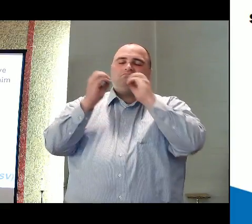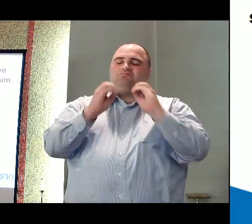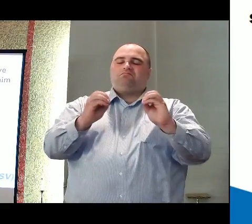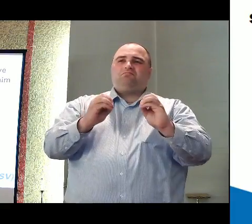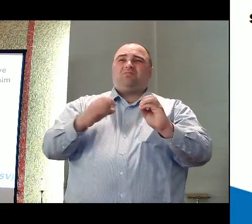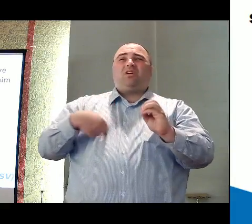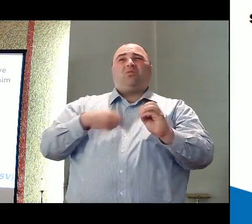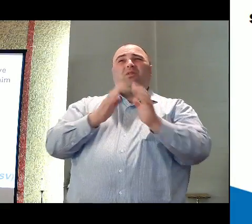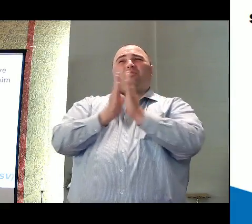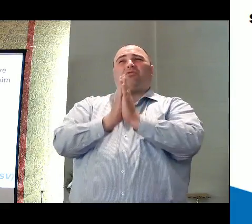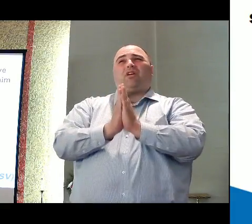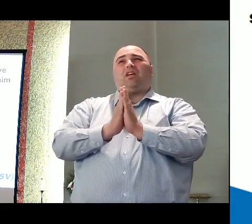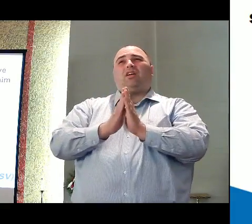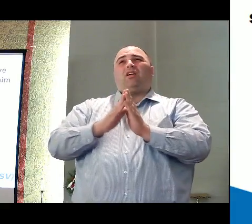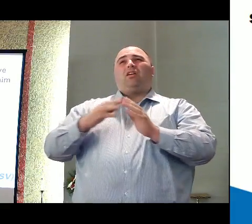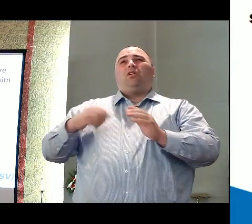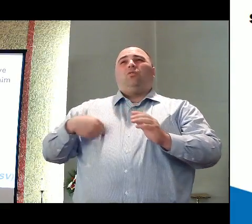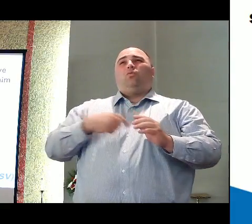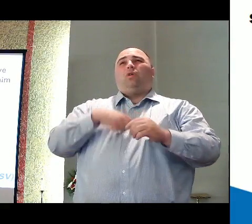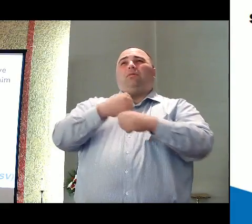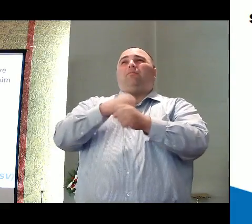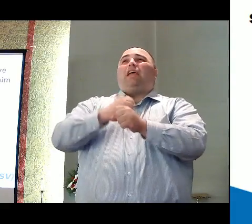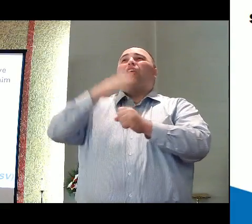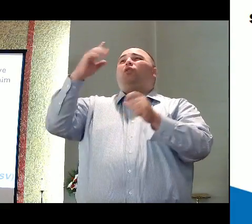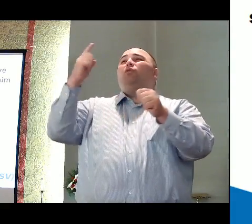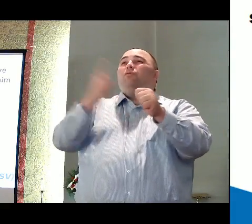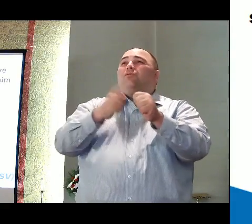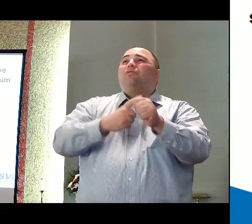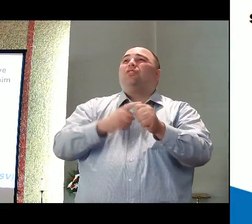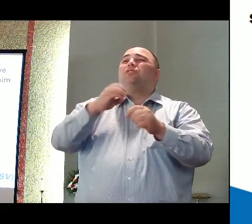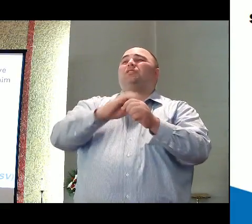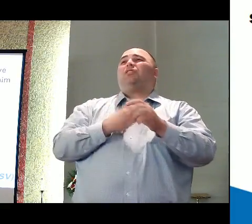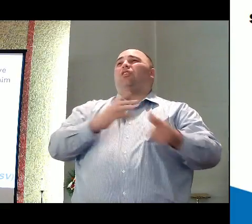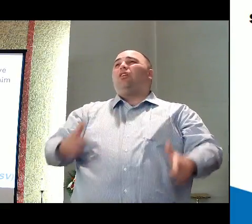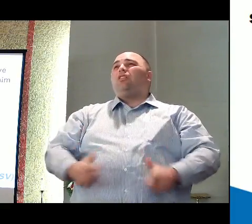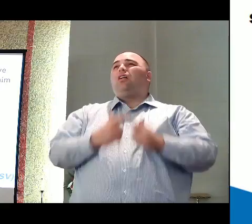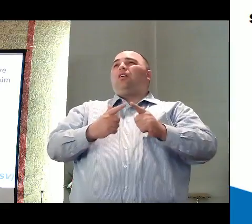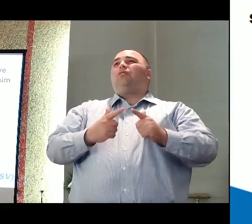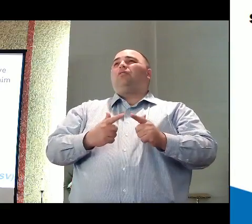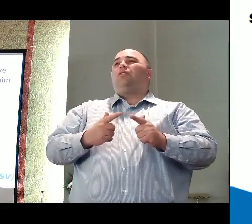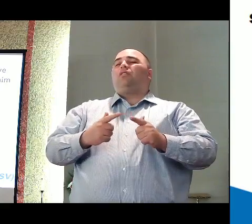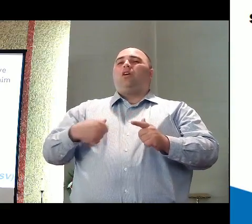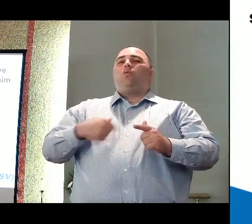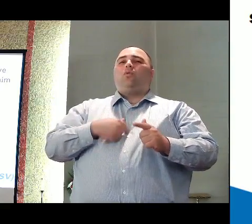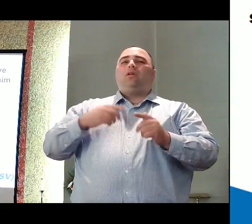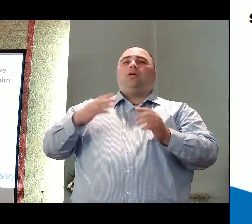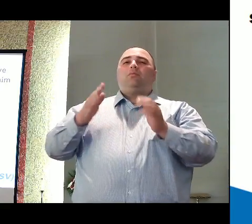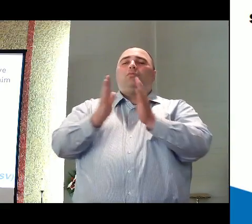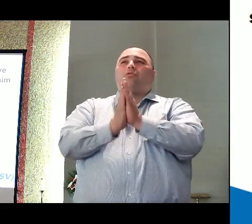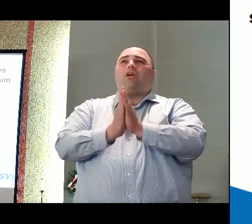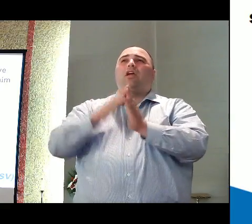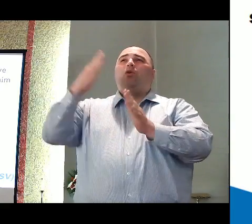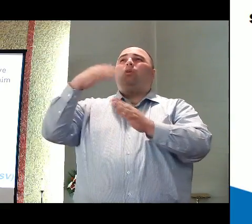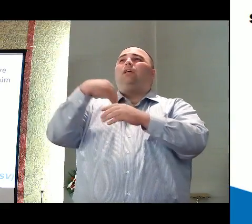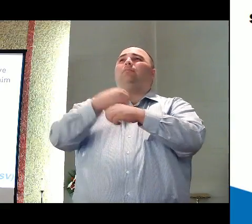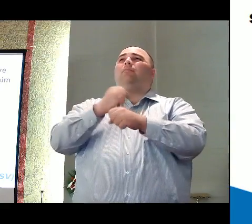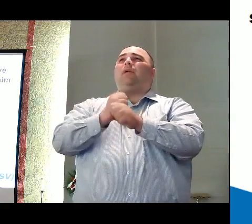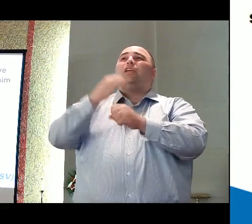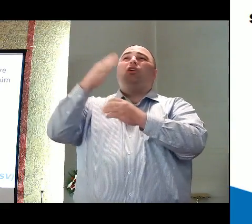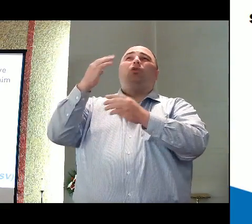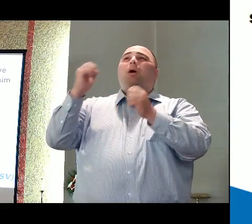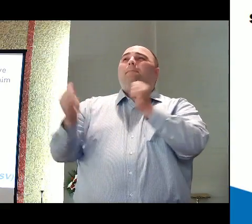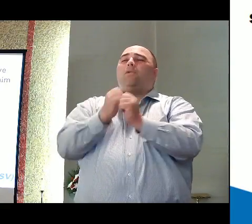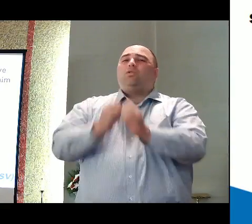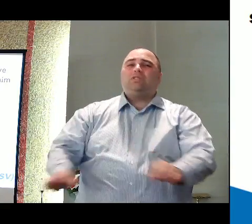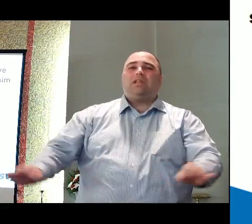to put you before all things. Allow us to make you our number one priority. We know, Lord, that we get tied up with different